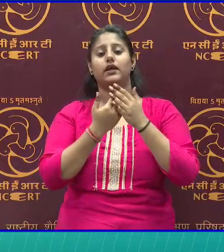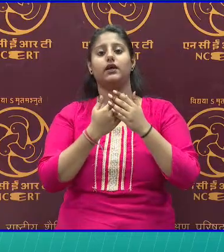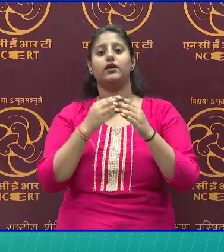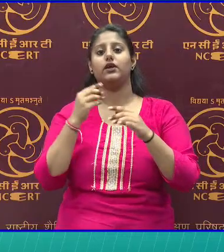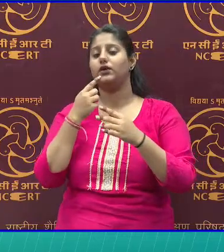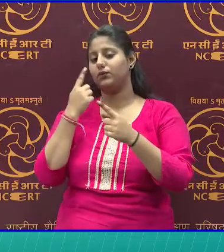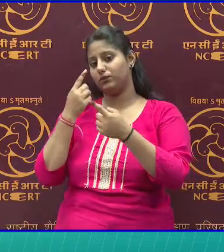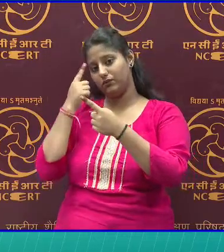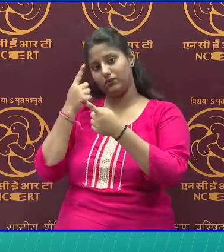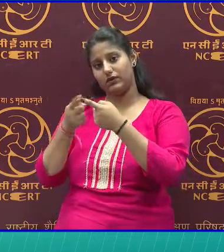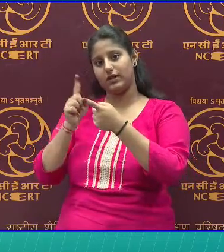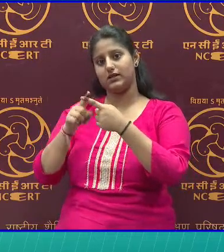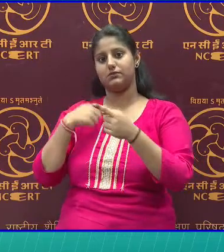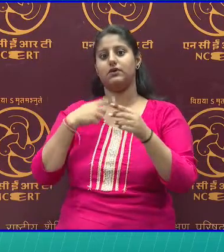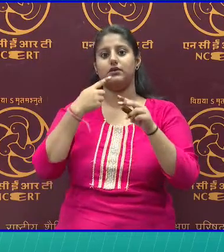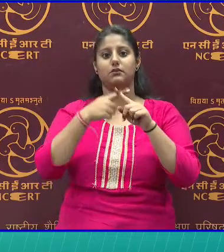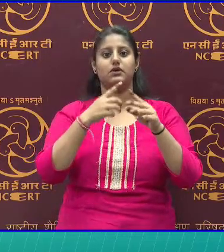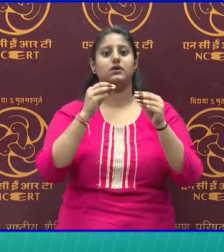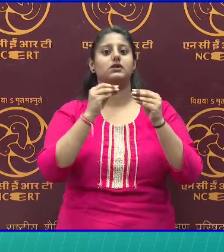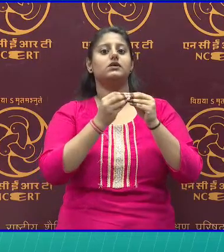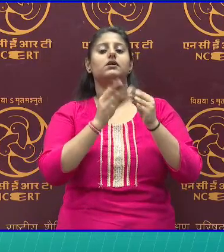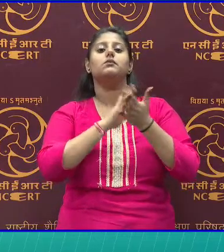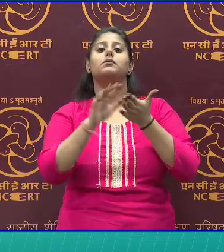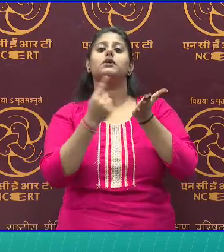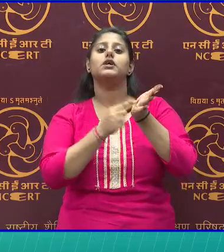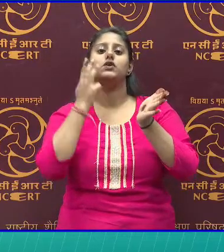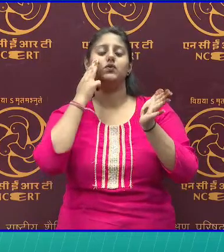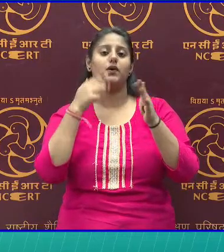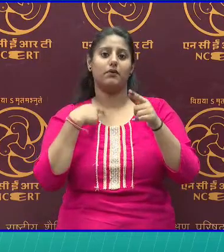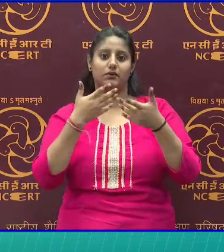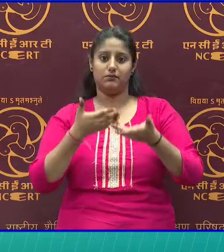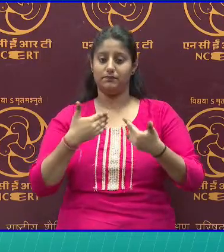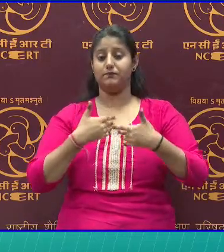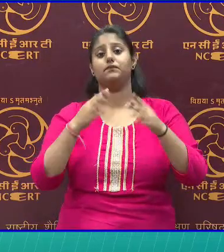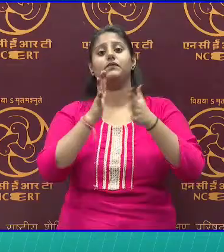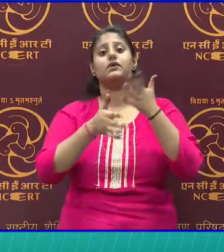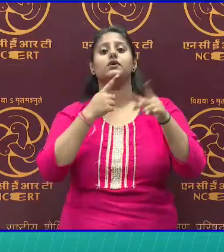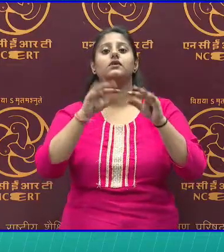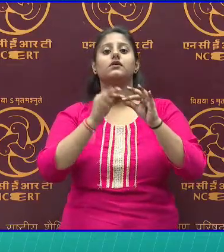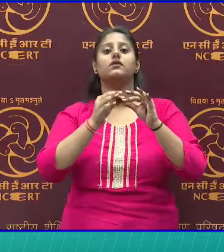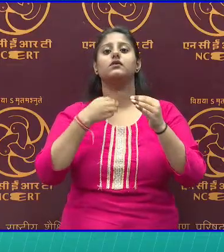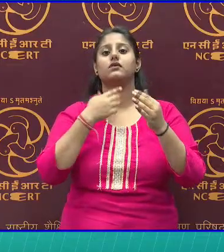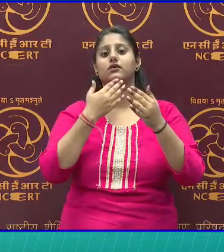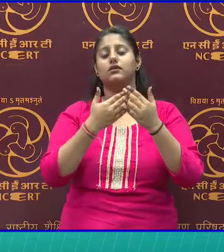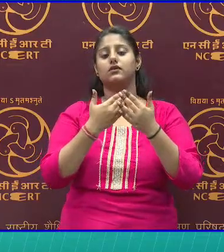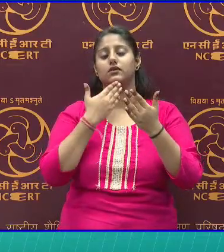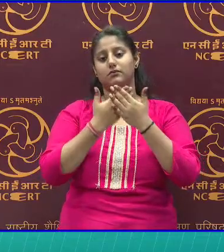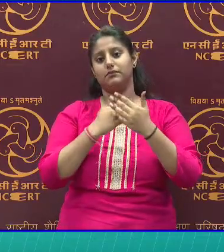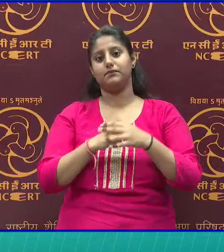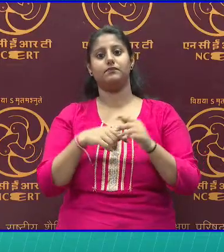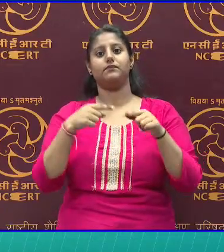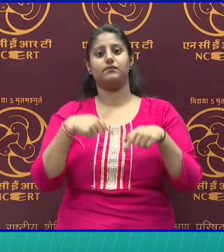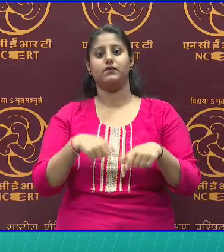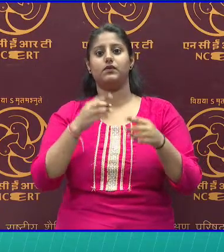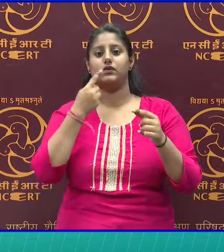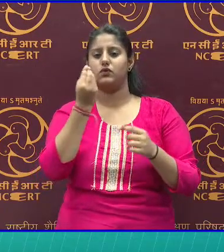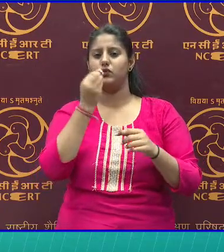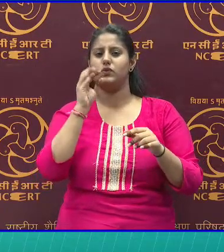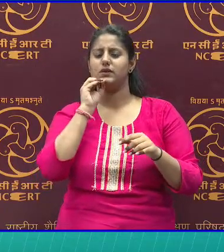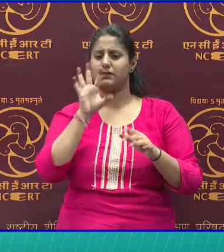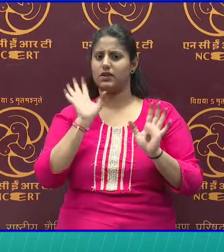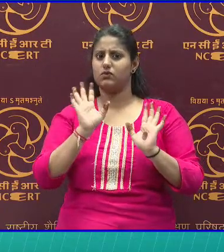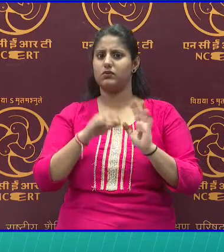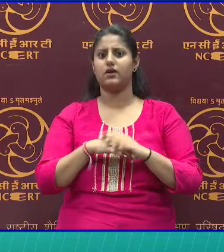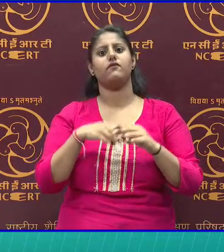Dr. Krishnan and Bhumi for interpreting in sign language. And now we have this little announcement